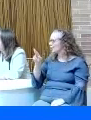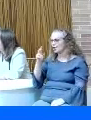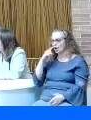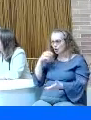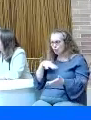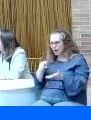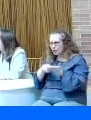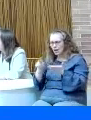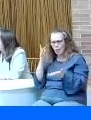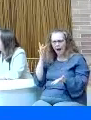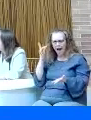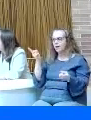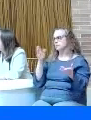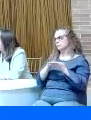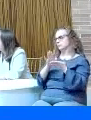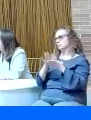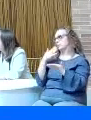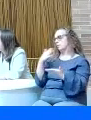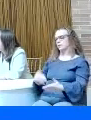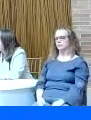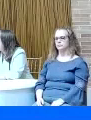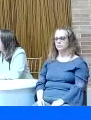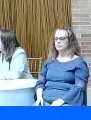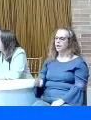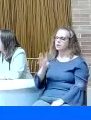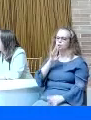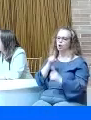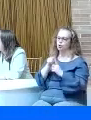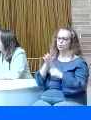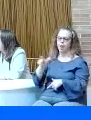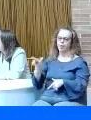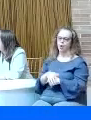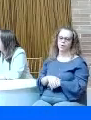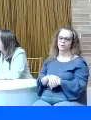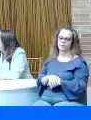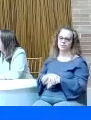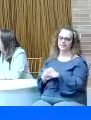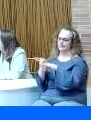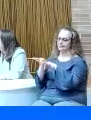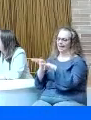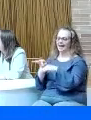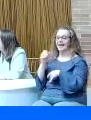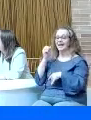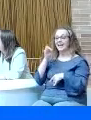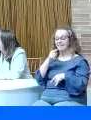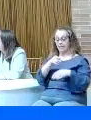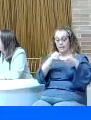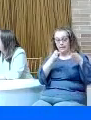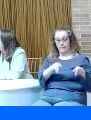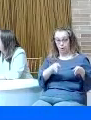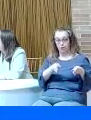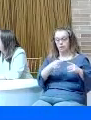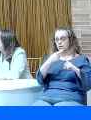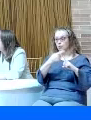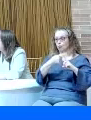why why talk to your landlords if someone is being guaranteed that their rent is going to